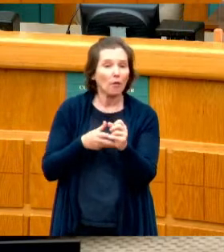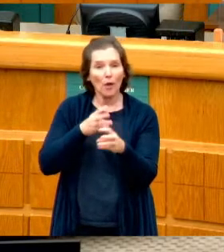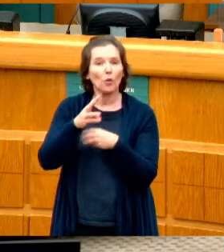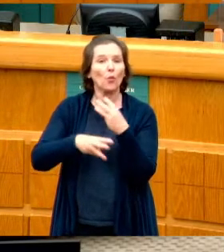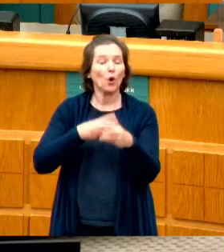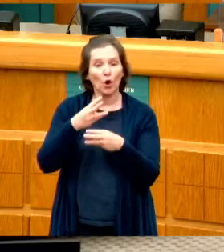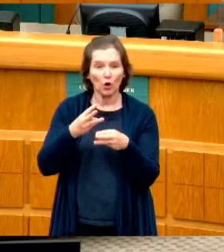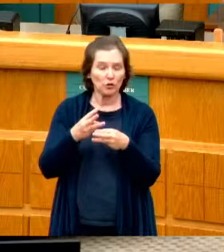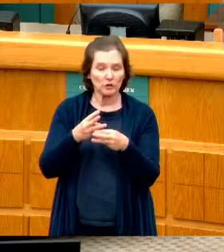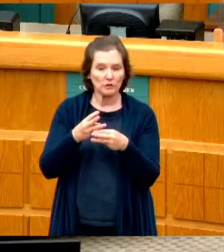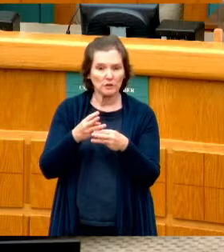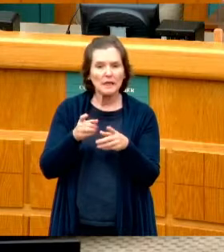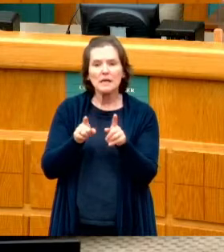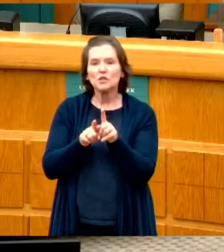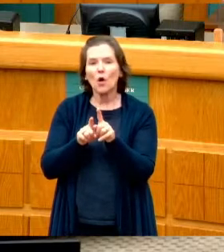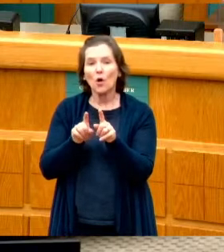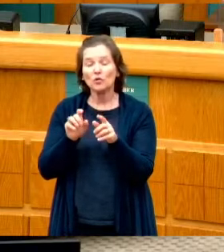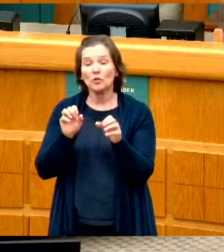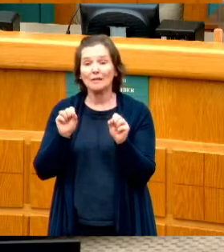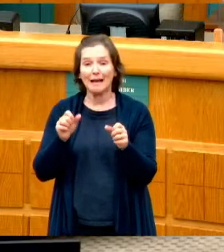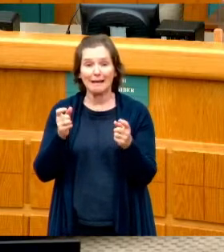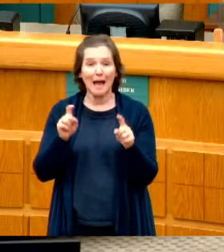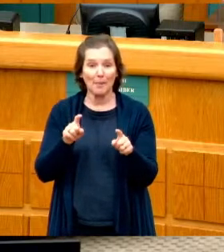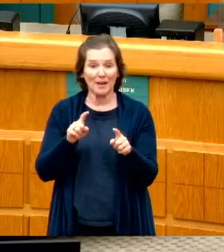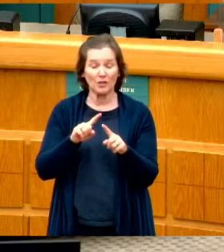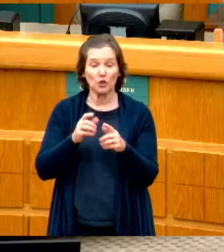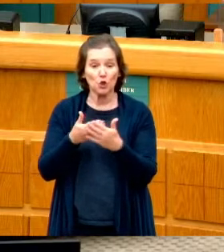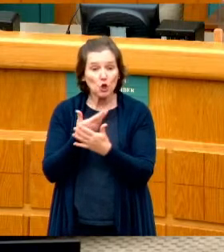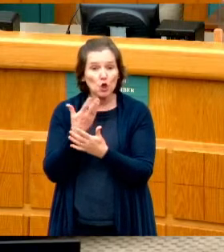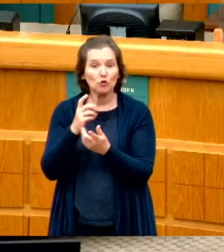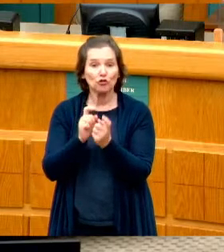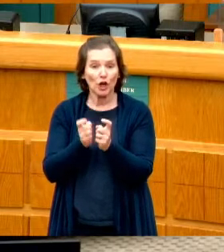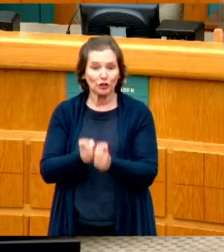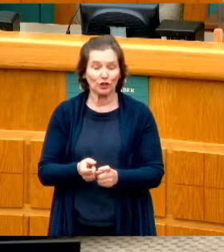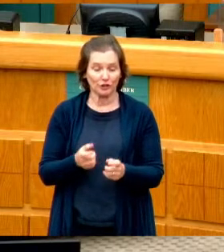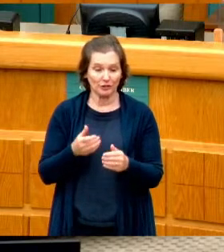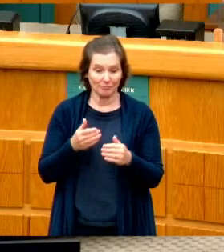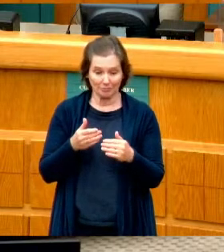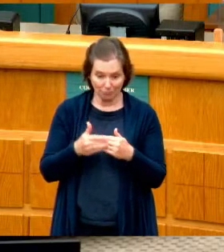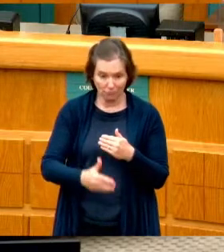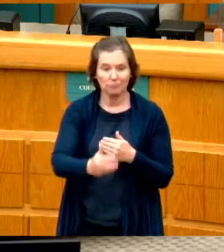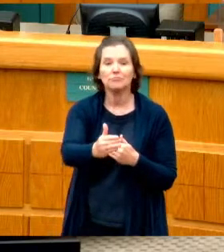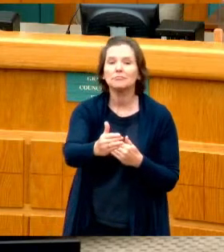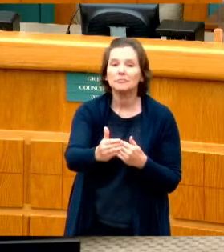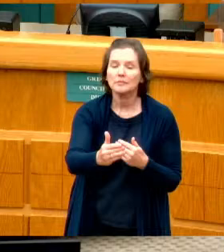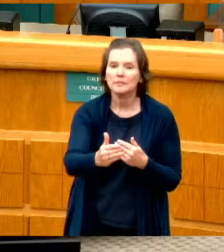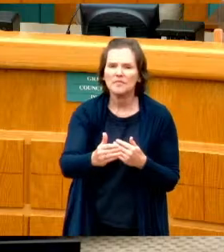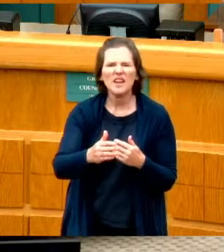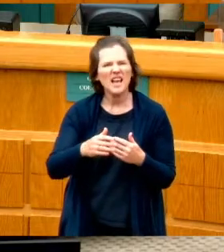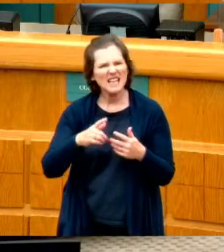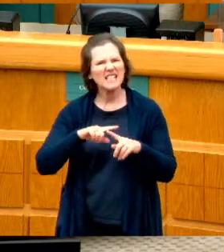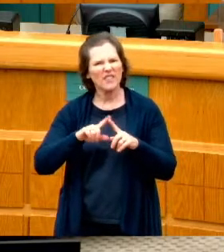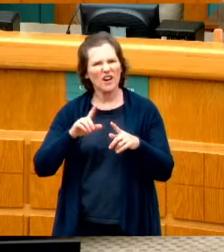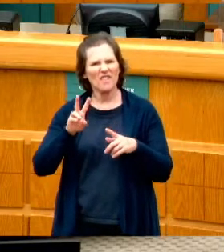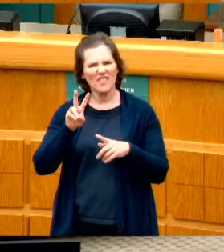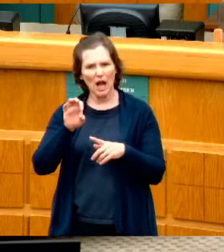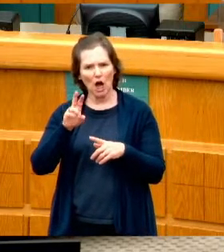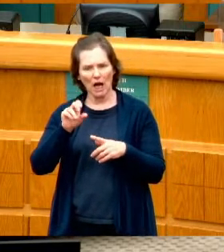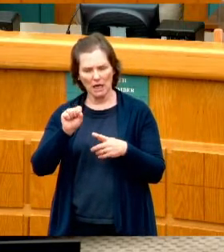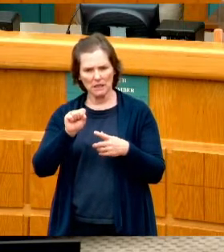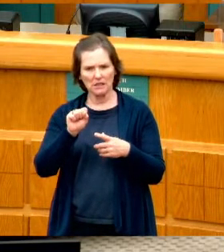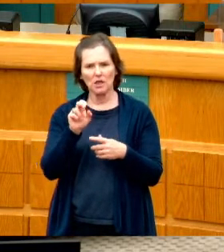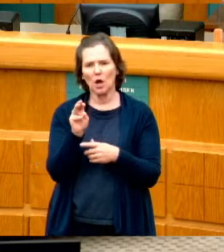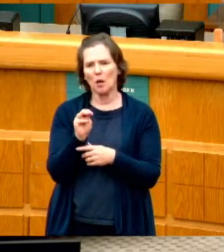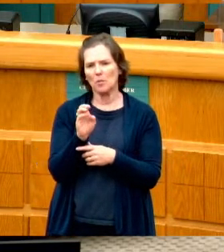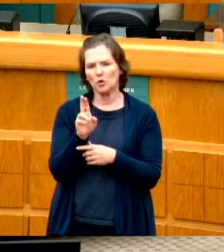around the world. For instance, the variant that was first reported in the United Kingdom was first seen in